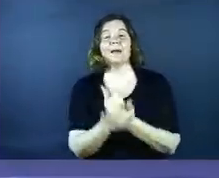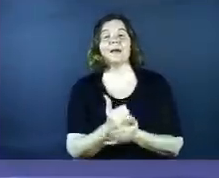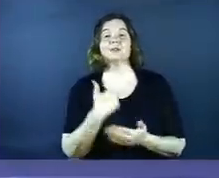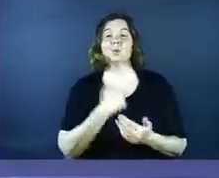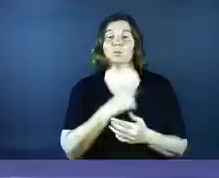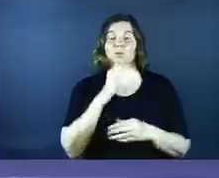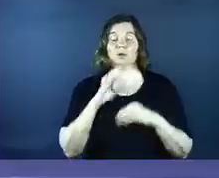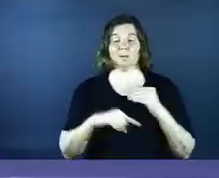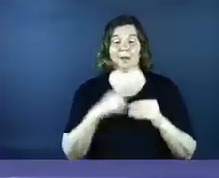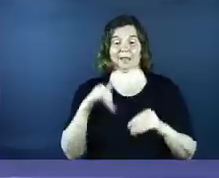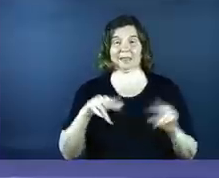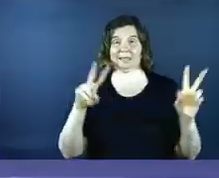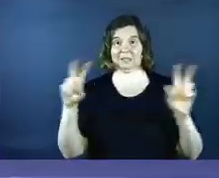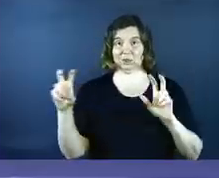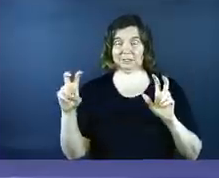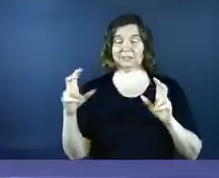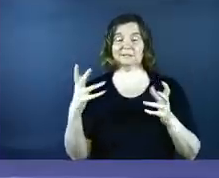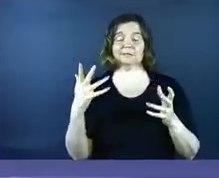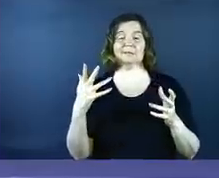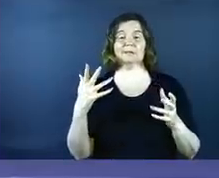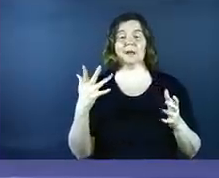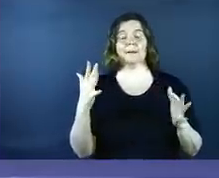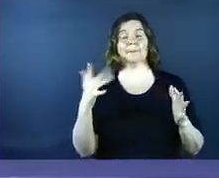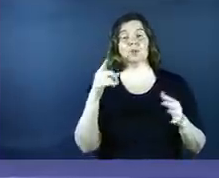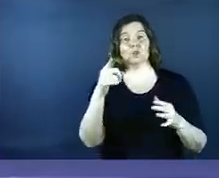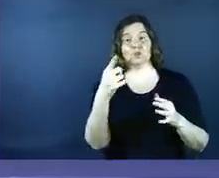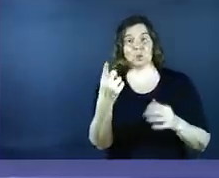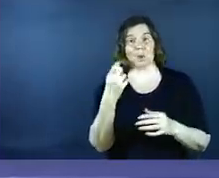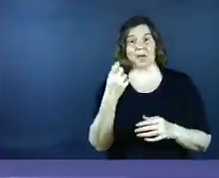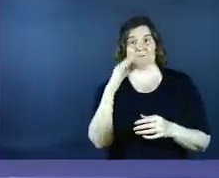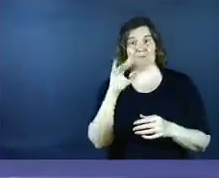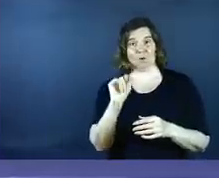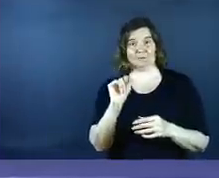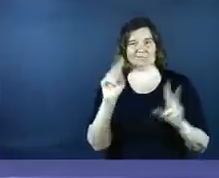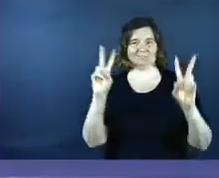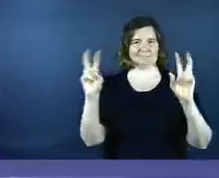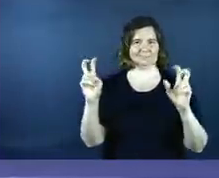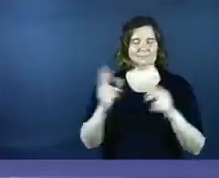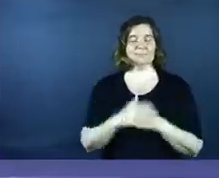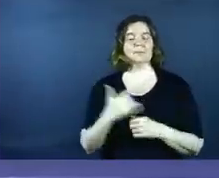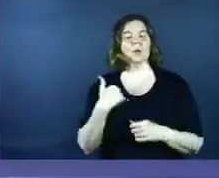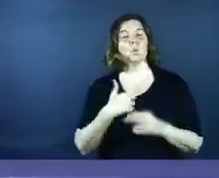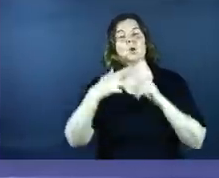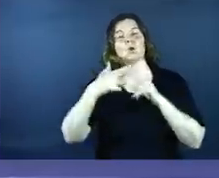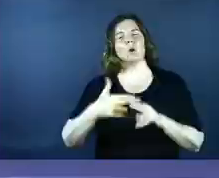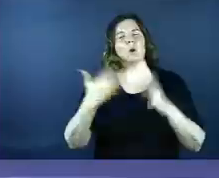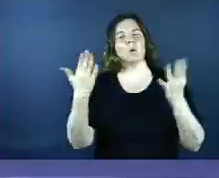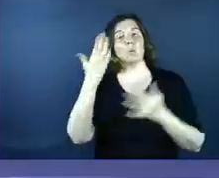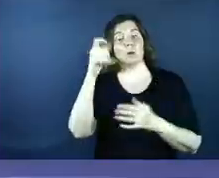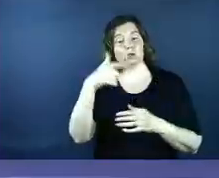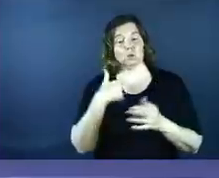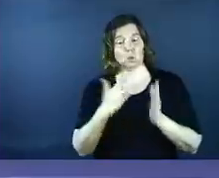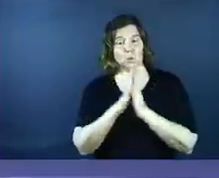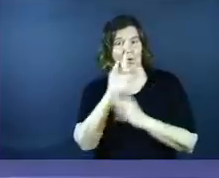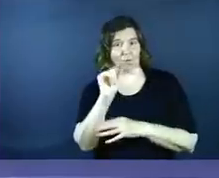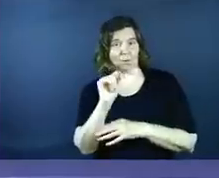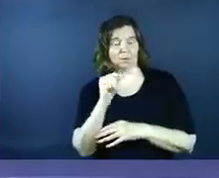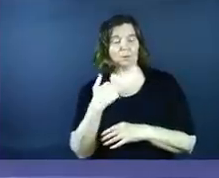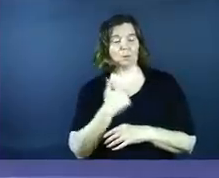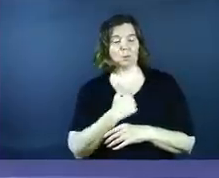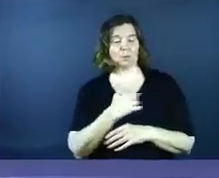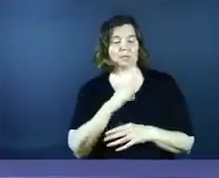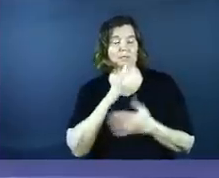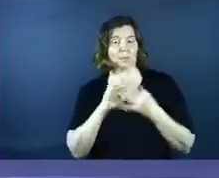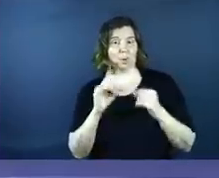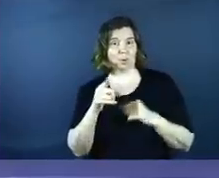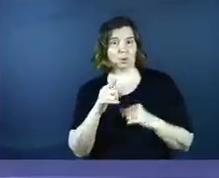we've been talking about in this series, You Asked For It is the title of it. And we called it that because you asked for it. We